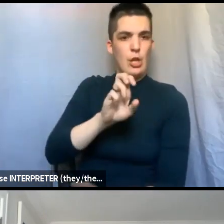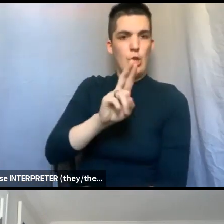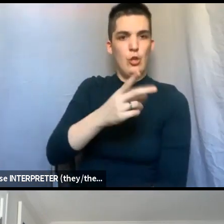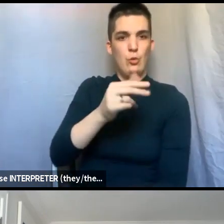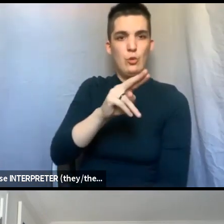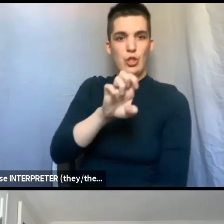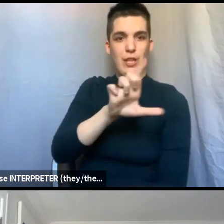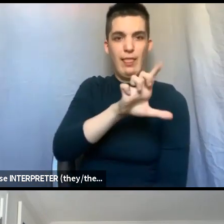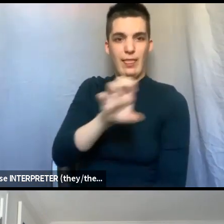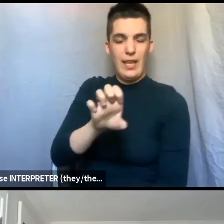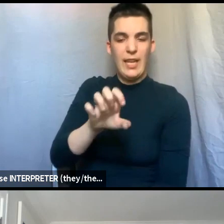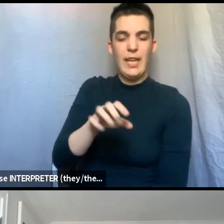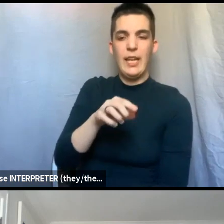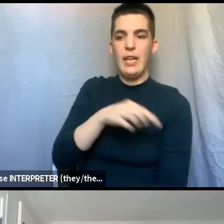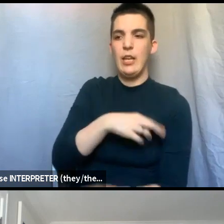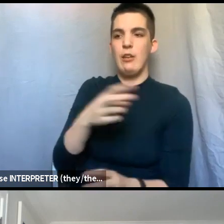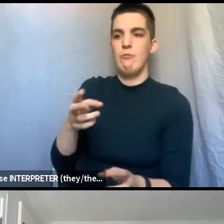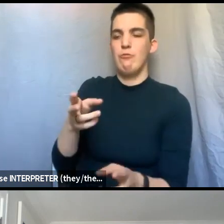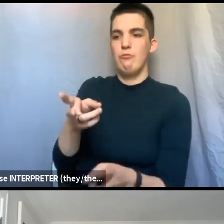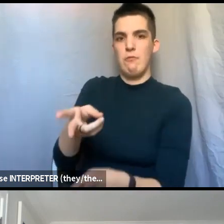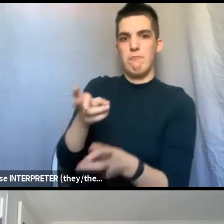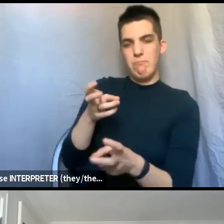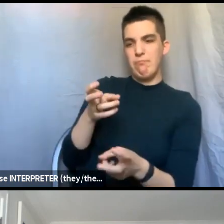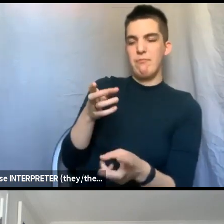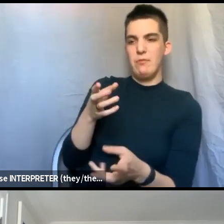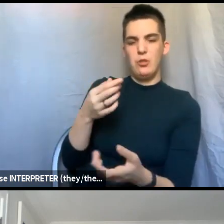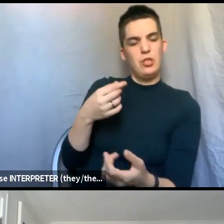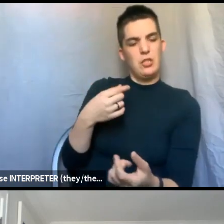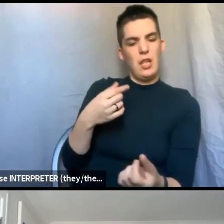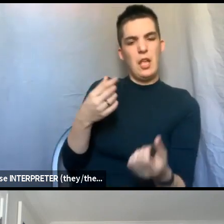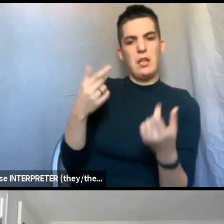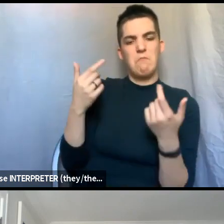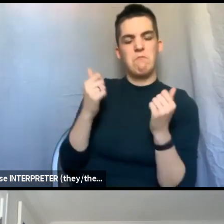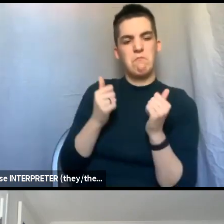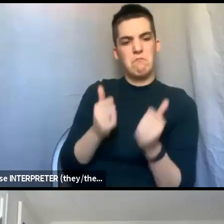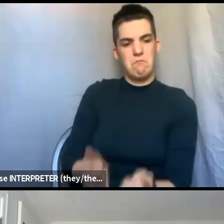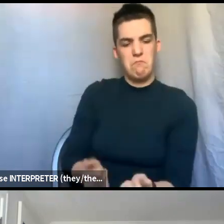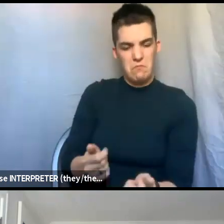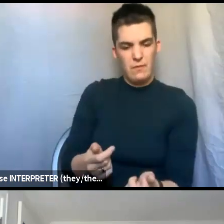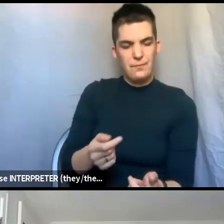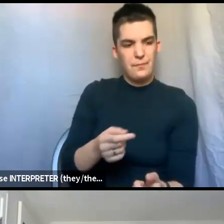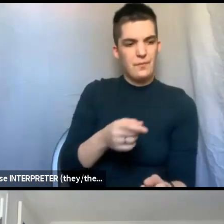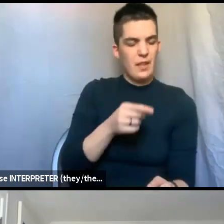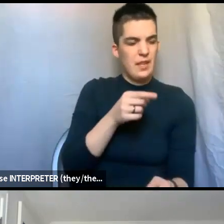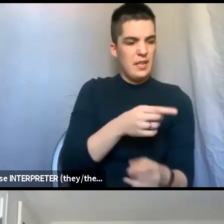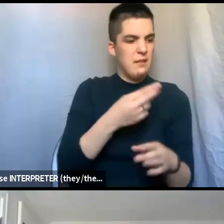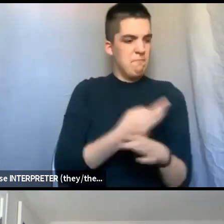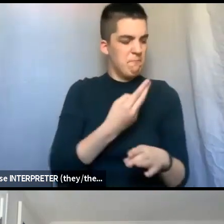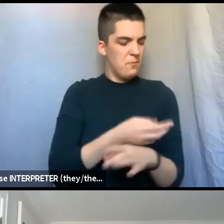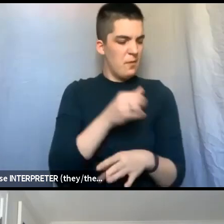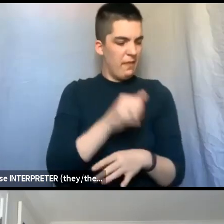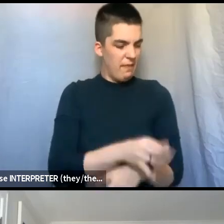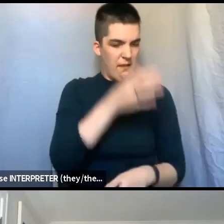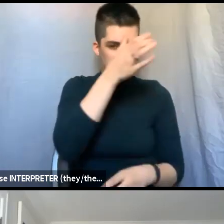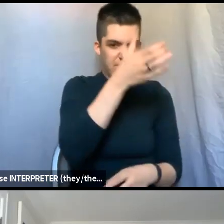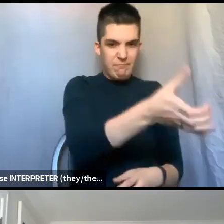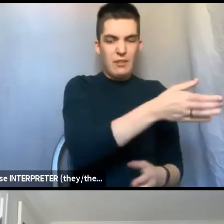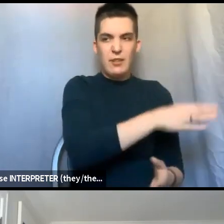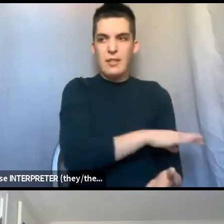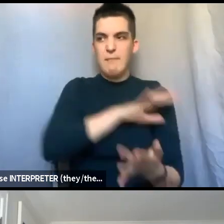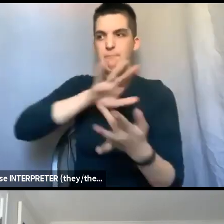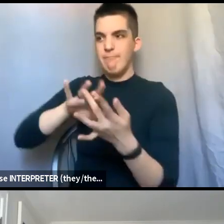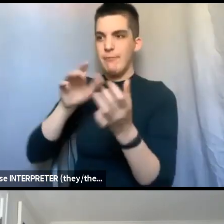our trunks and put on a play. And he went to the governor of Rhode Island and talked him, because Adrian was